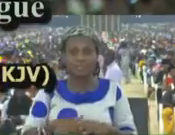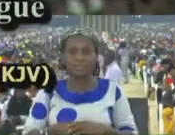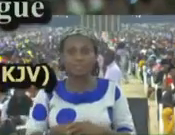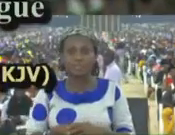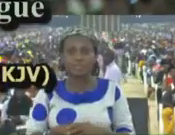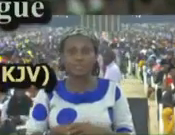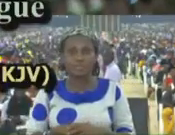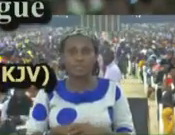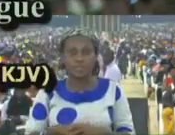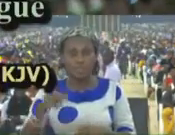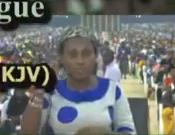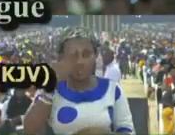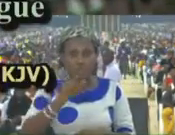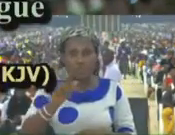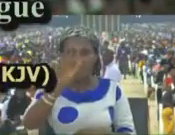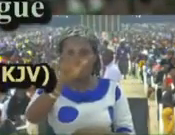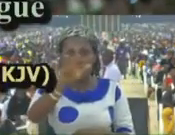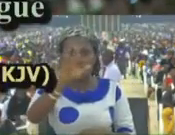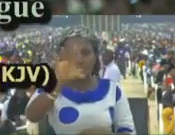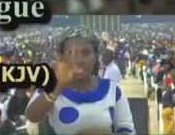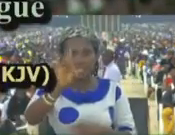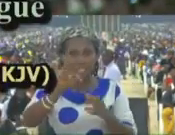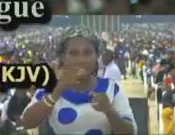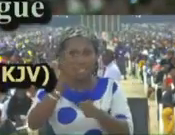For 38 years,